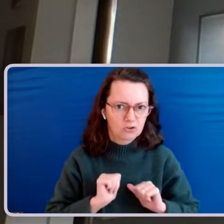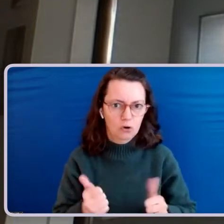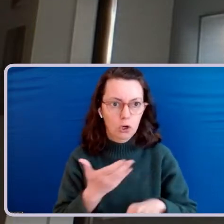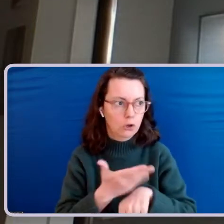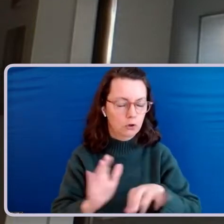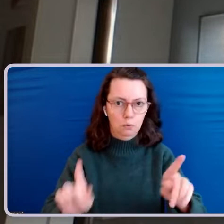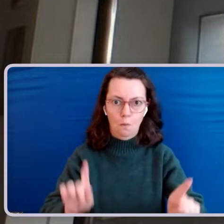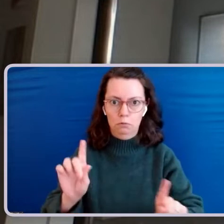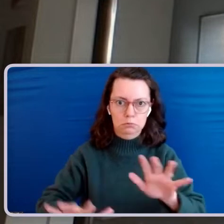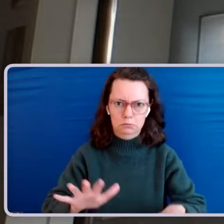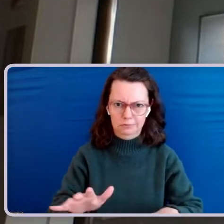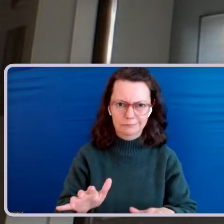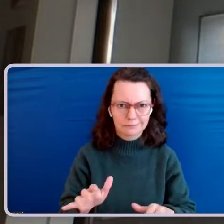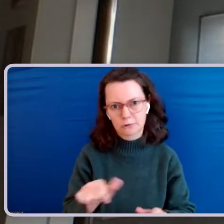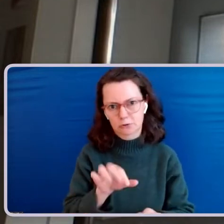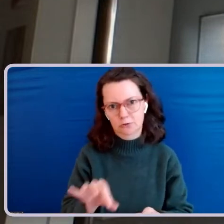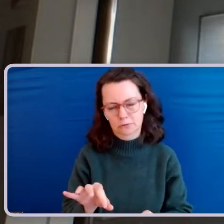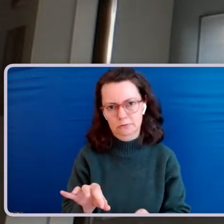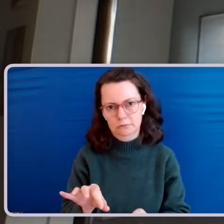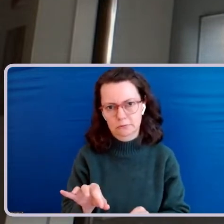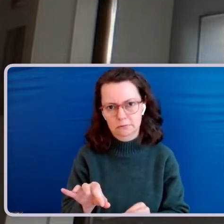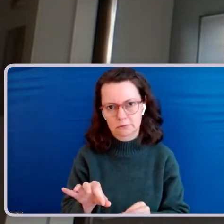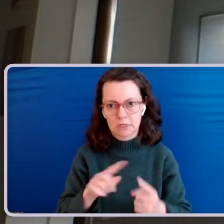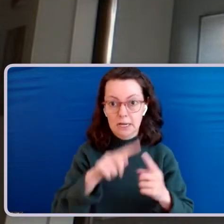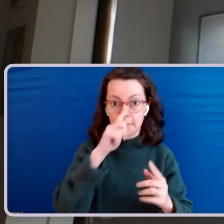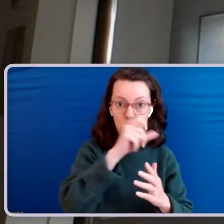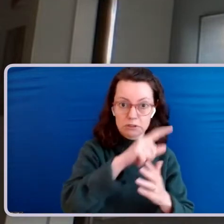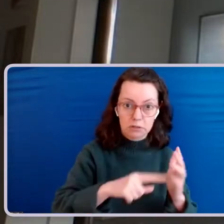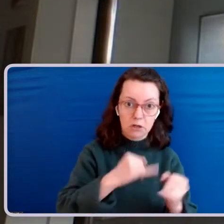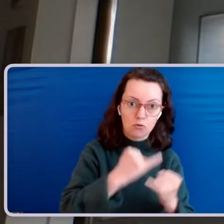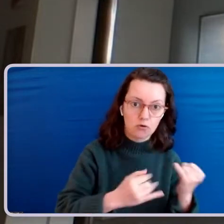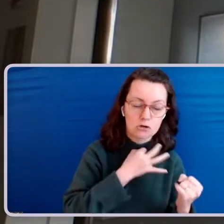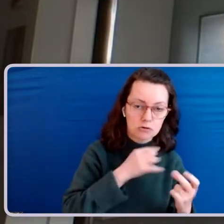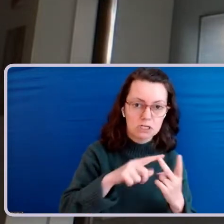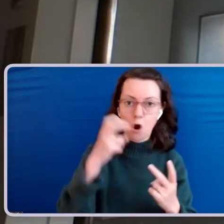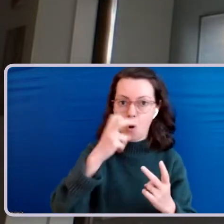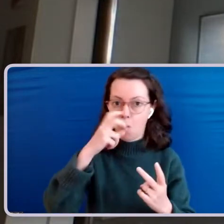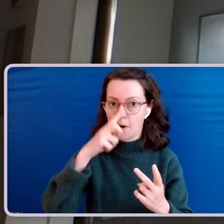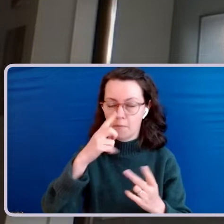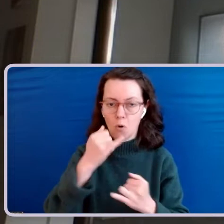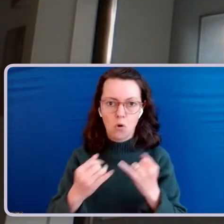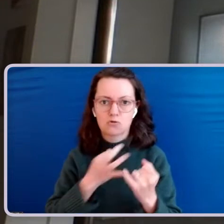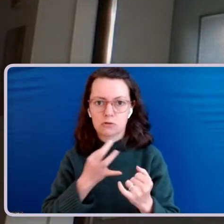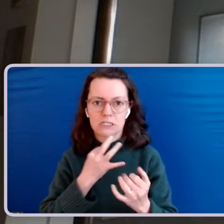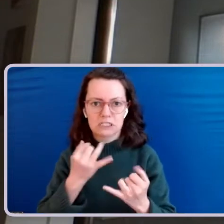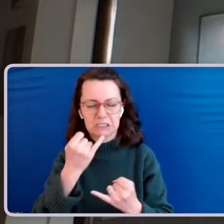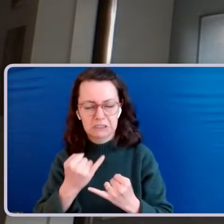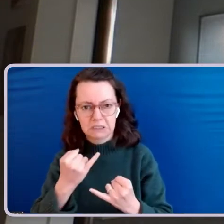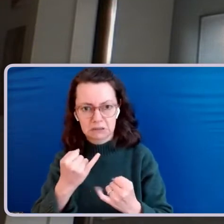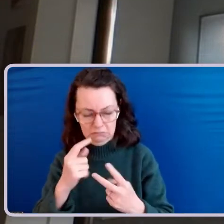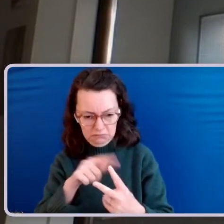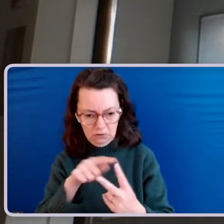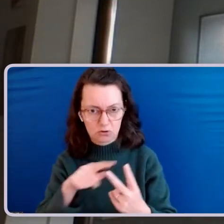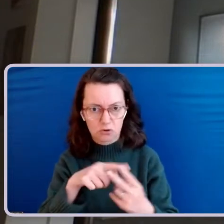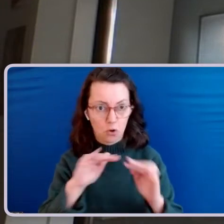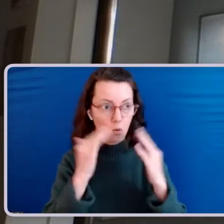were the most at risk of becoming very sick from COVID. We knew it right from the start from the evidence around the world. So,